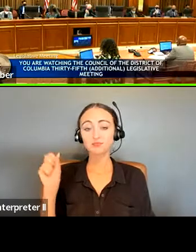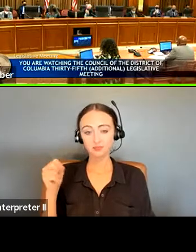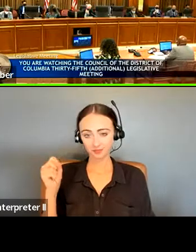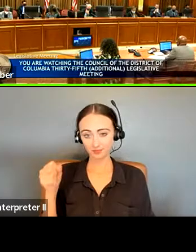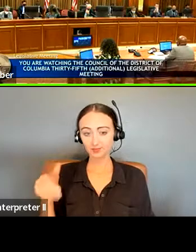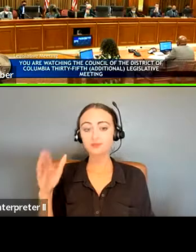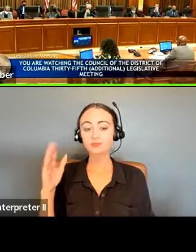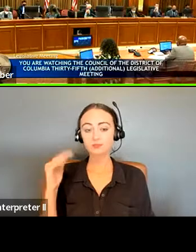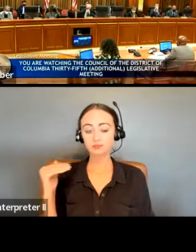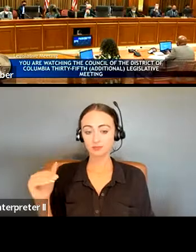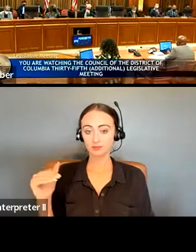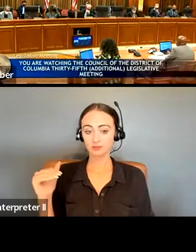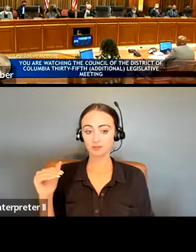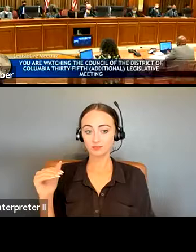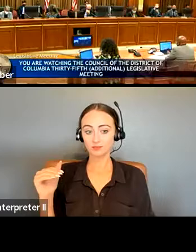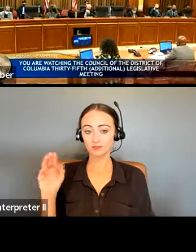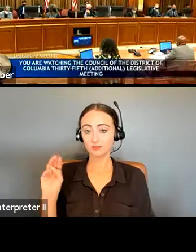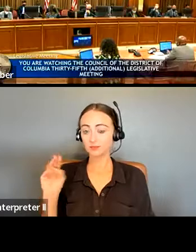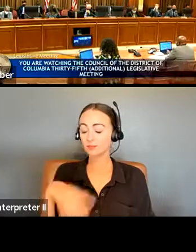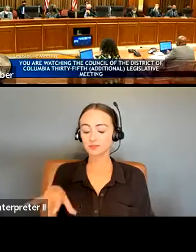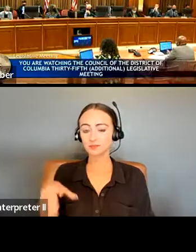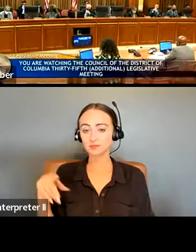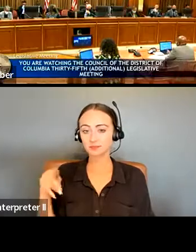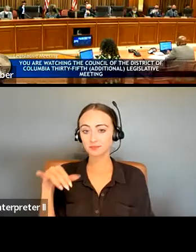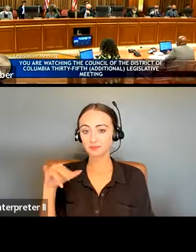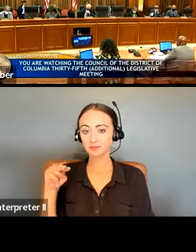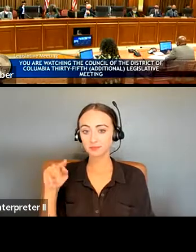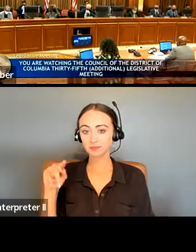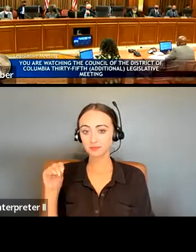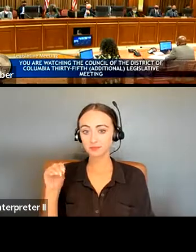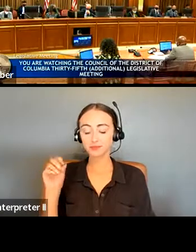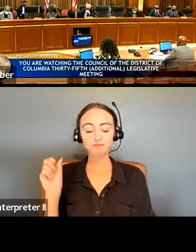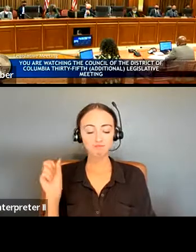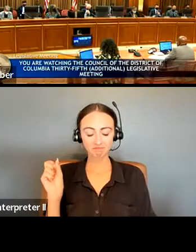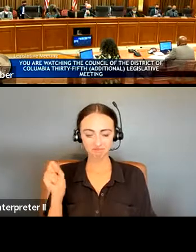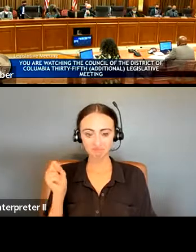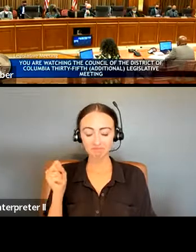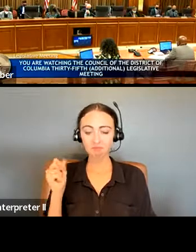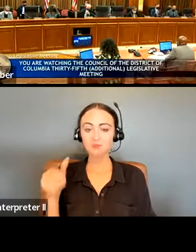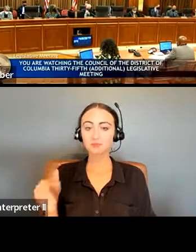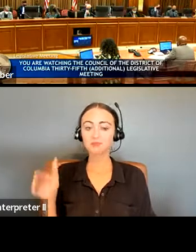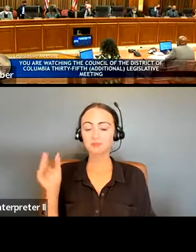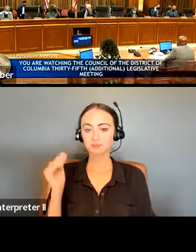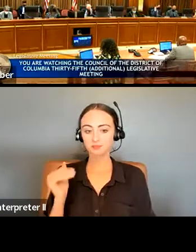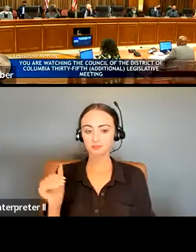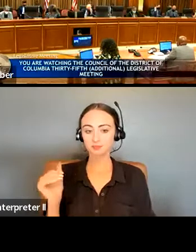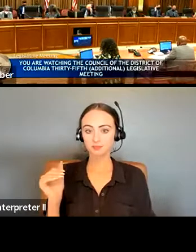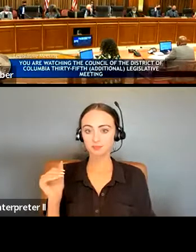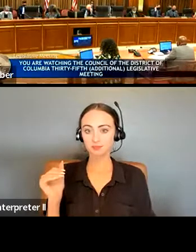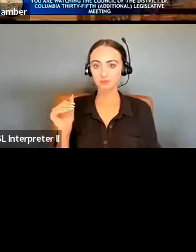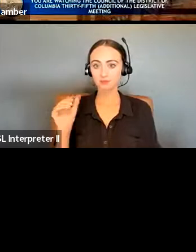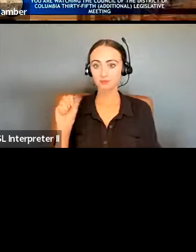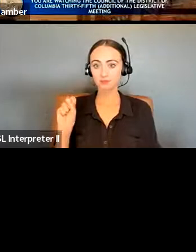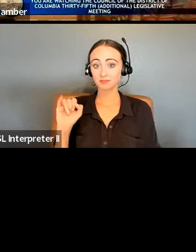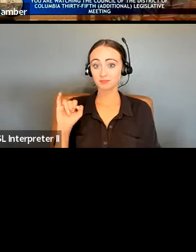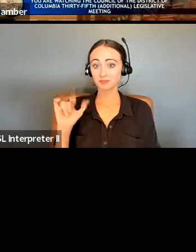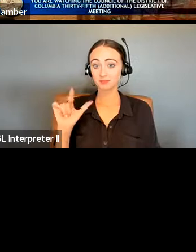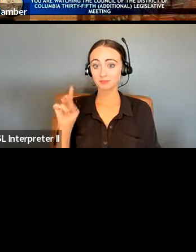Councilmember Nadeau votes yes. Councilmember Pinto. Yes. Councilmember Pinto votes yes. Councilmember